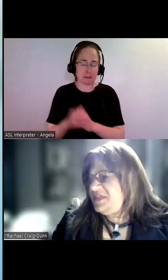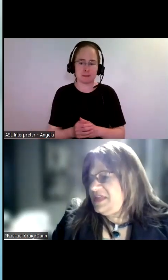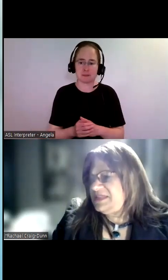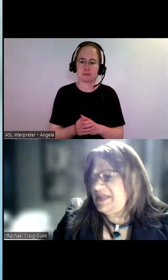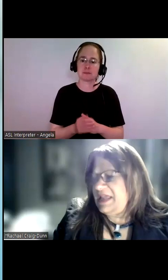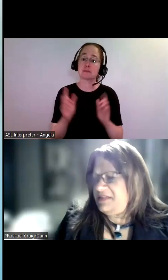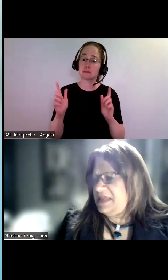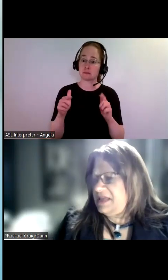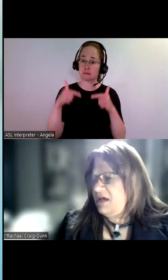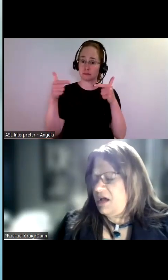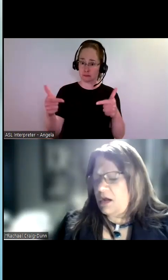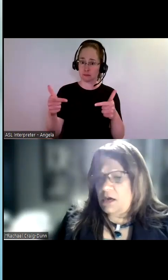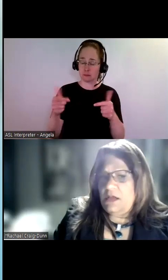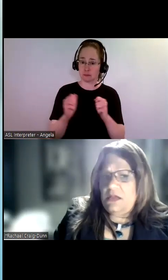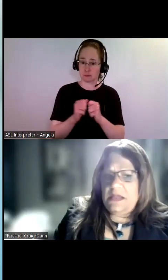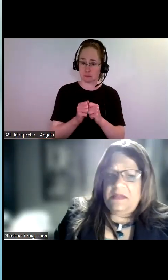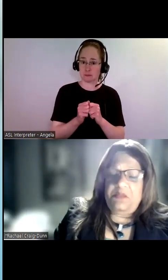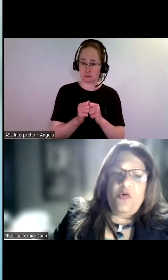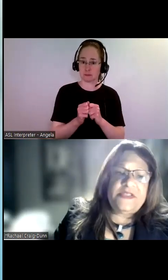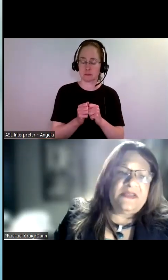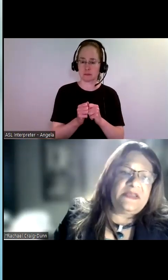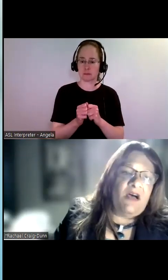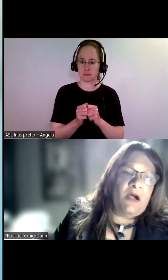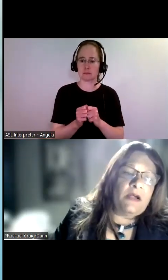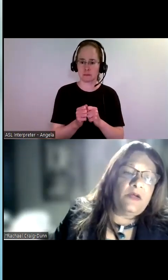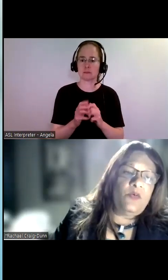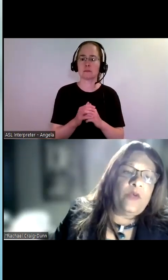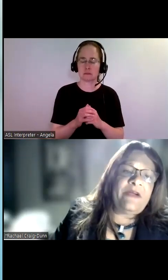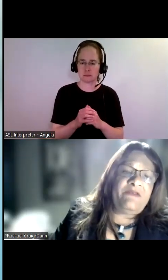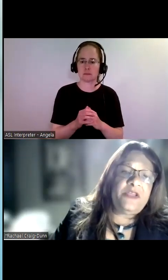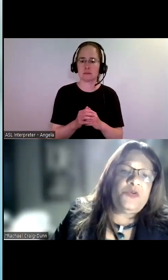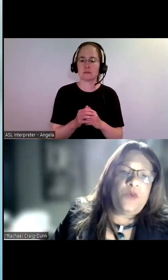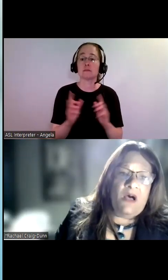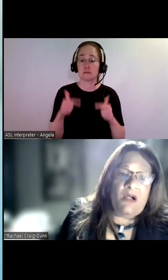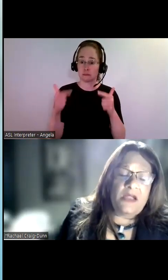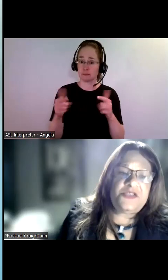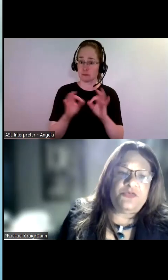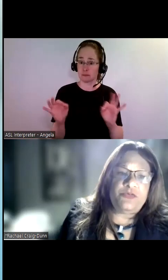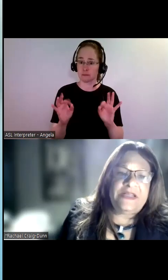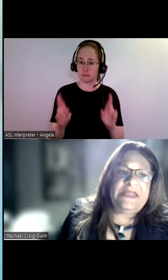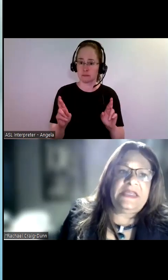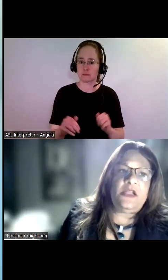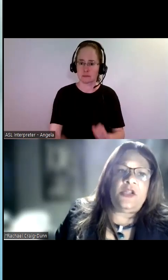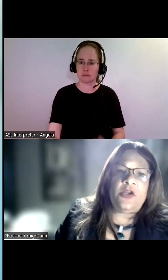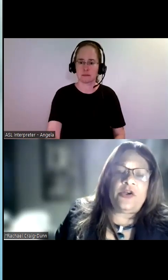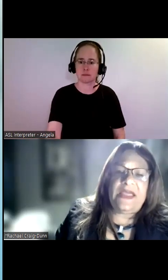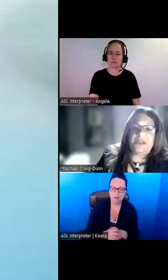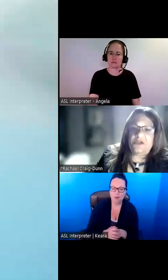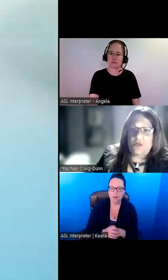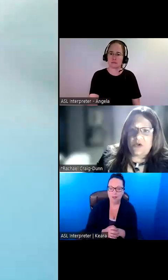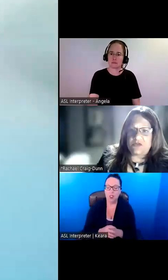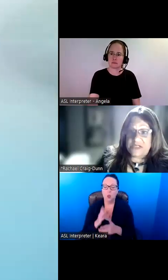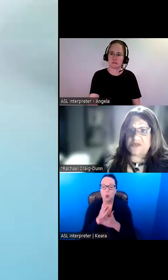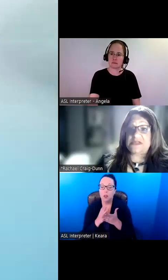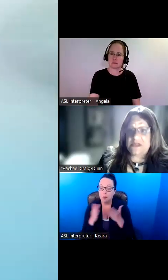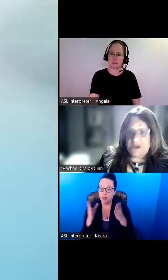of the things that I think are important are wherever you are to really learn and know